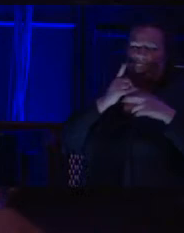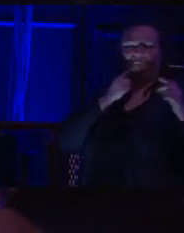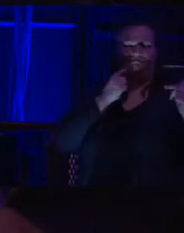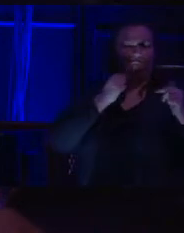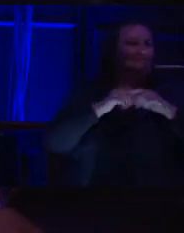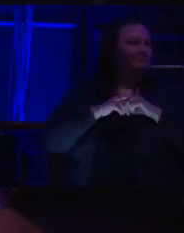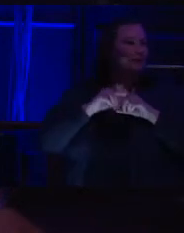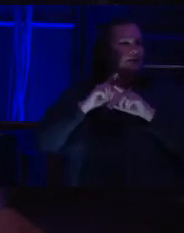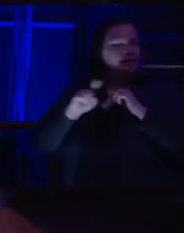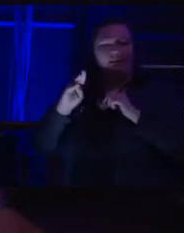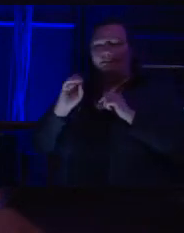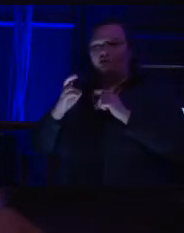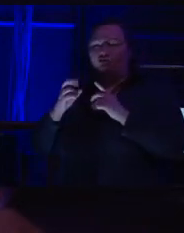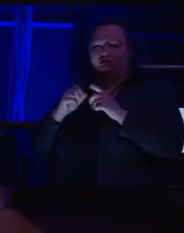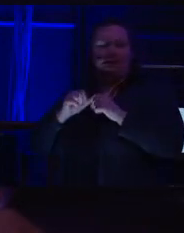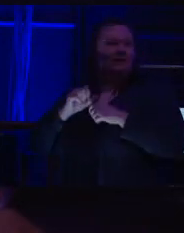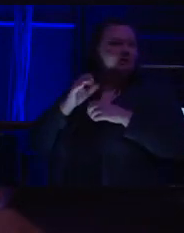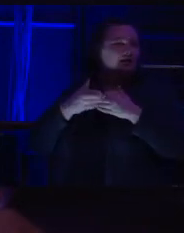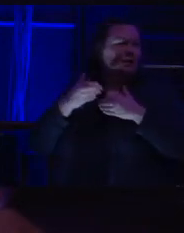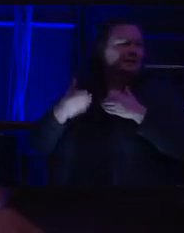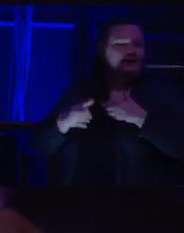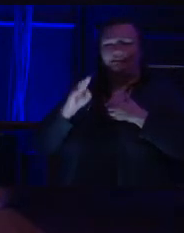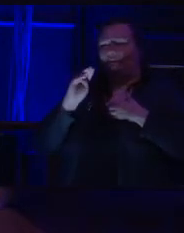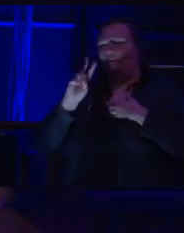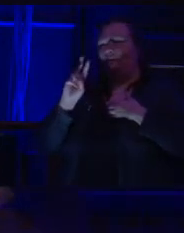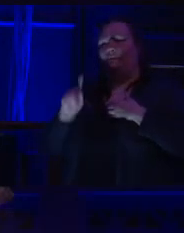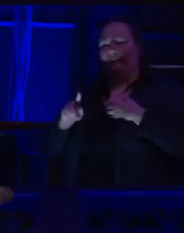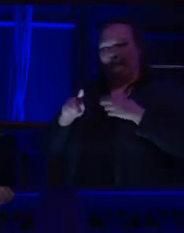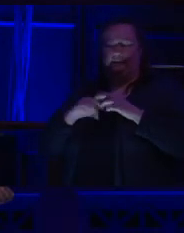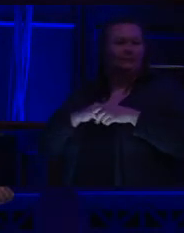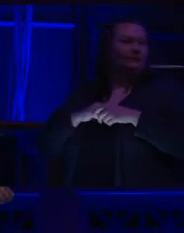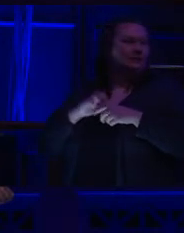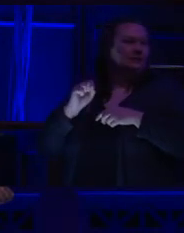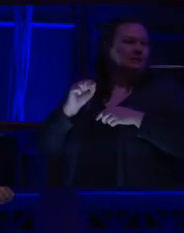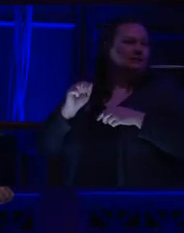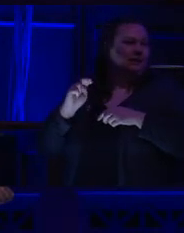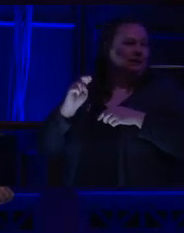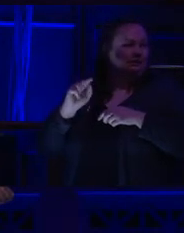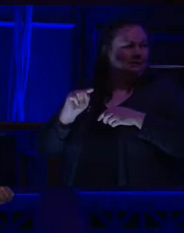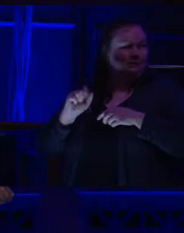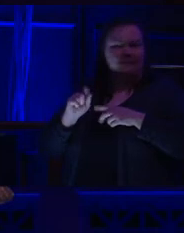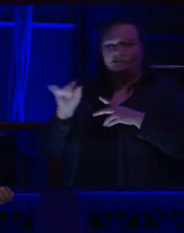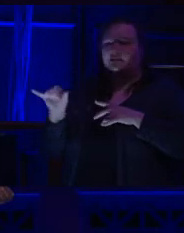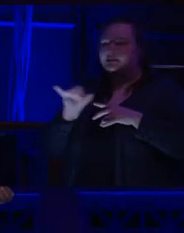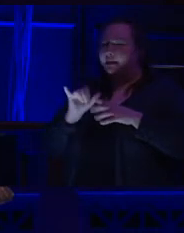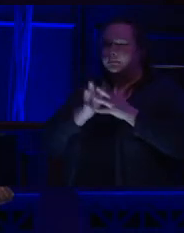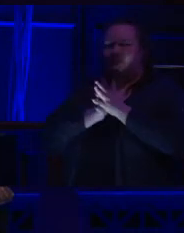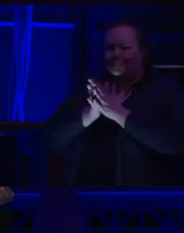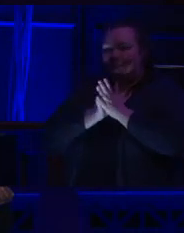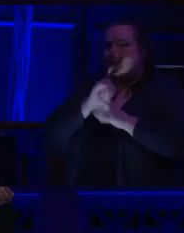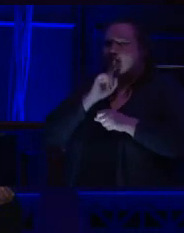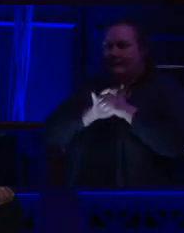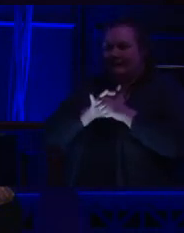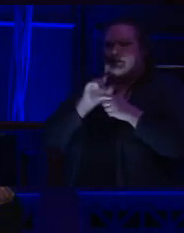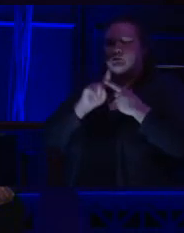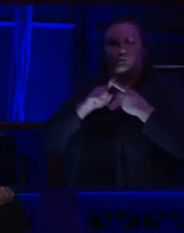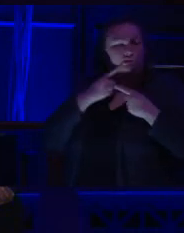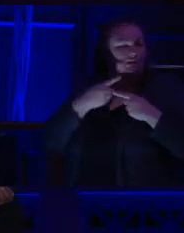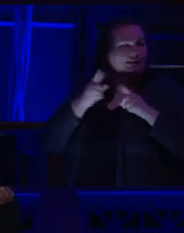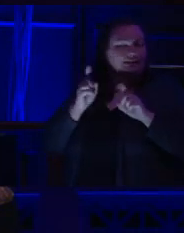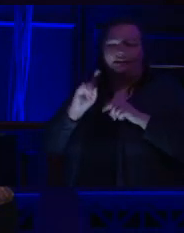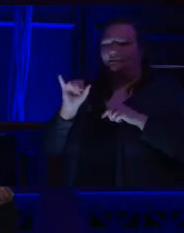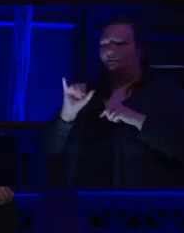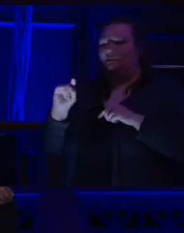But Michigan just got its next MVP. Center has the same drive and commitment to the success of his